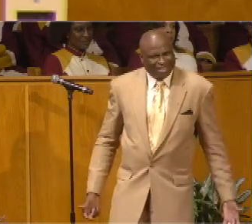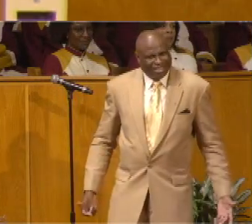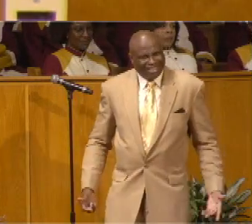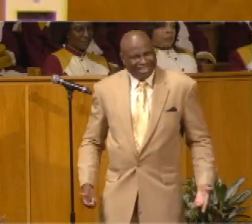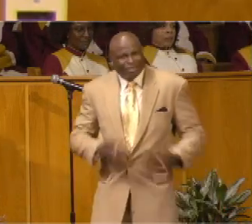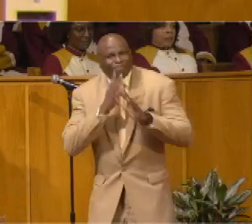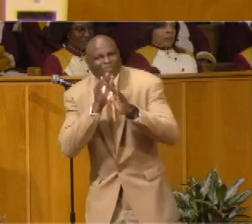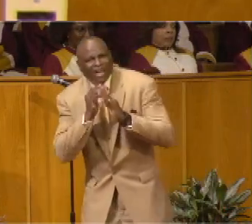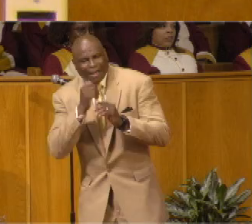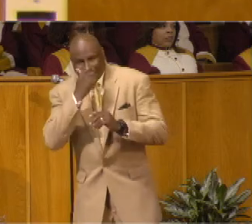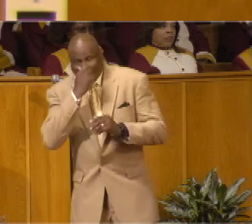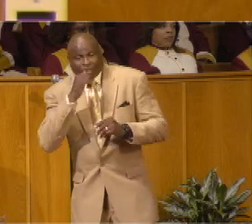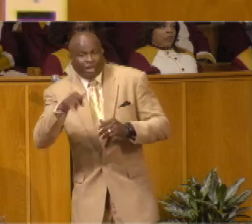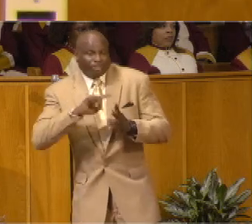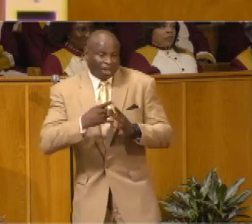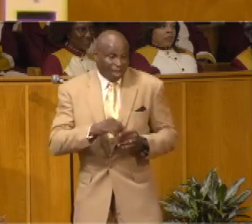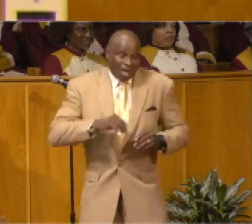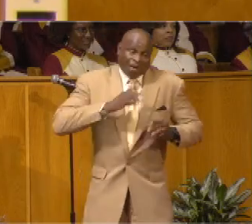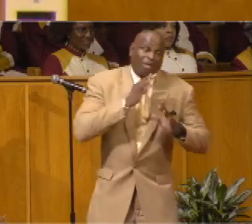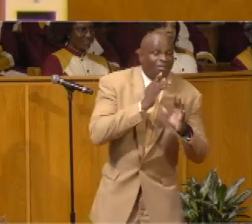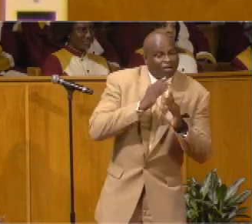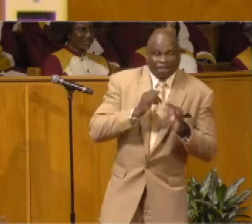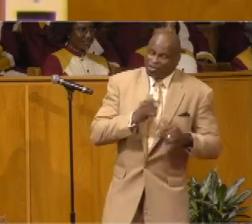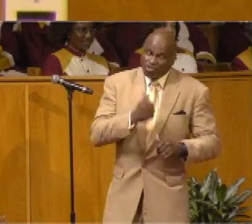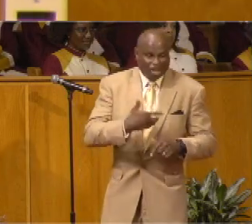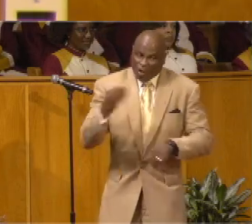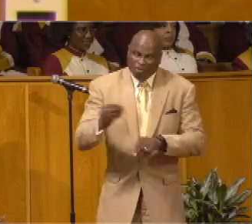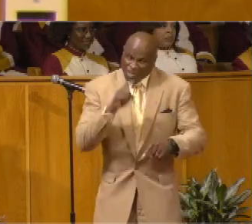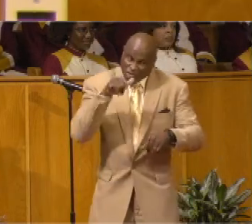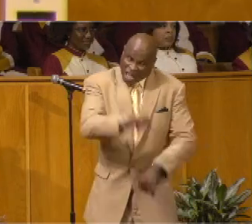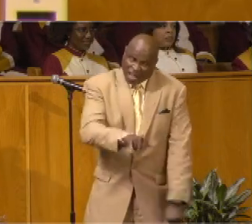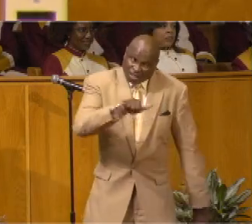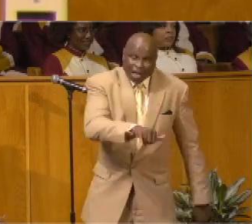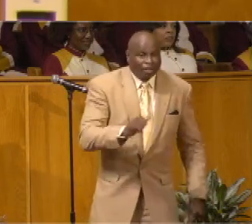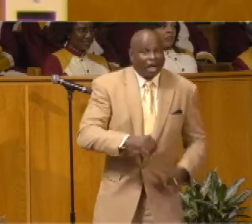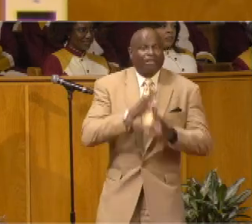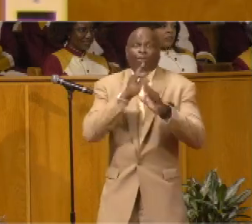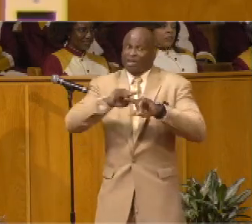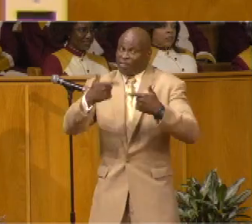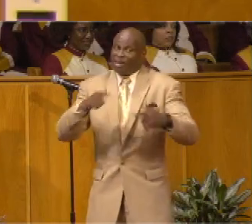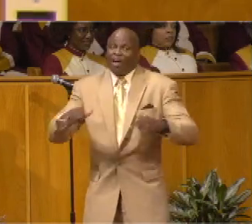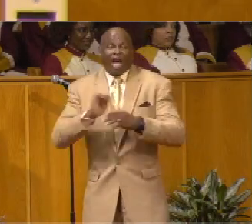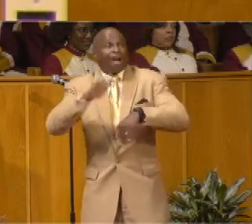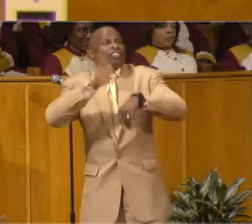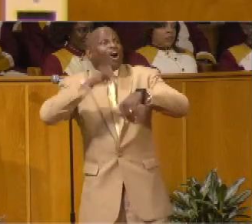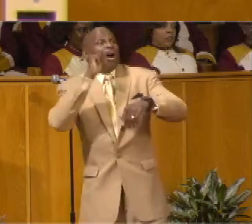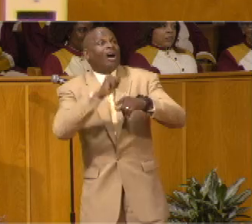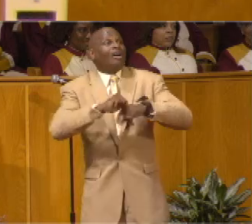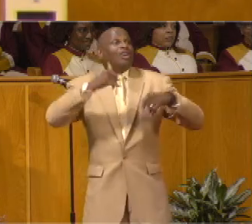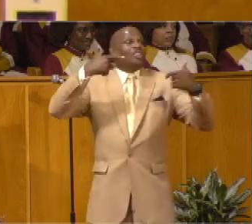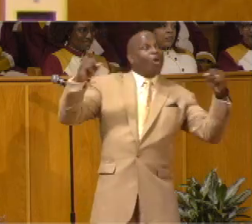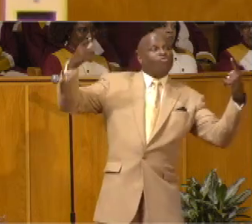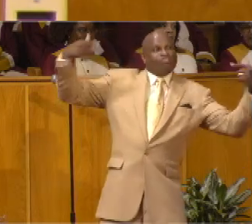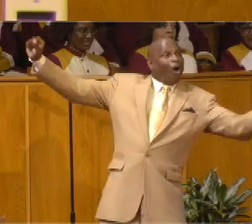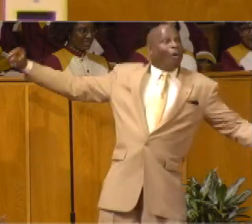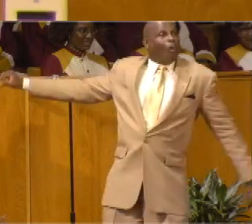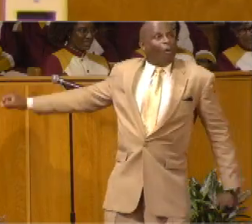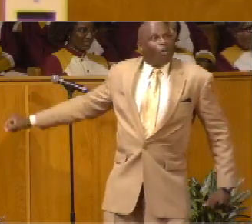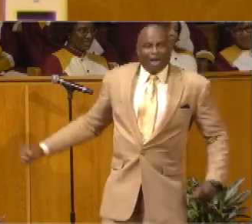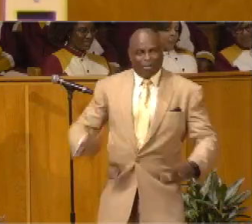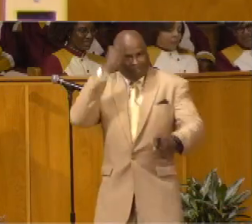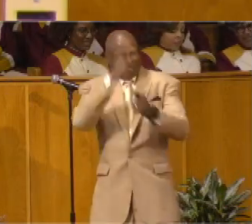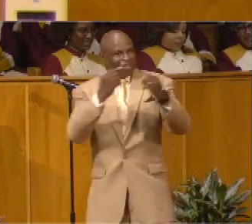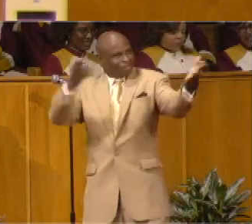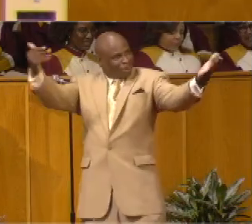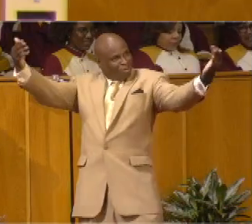speak in tongues. And they start saying they're not going to let me go. They hemmed me up, so I spoke in another tongue. I hollered out, yo, yo, and called on every